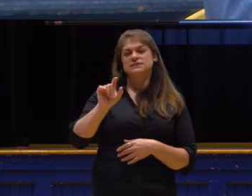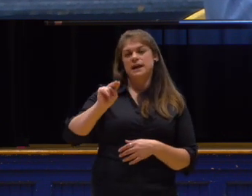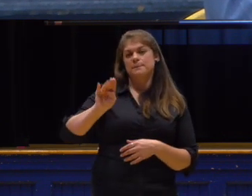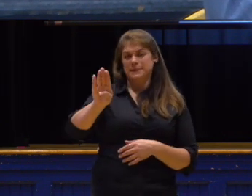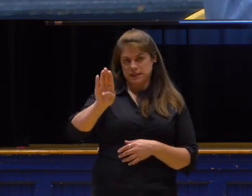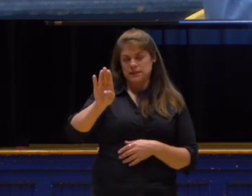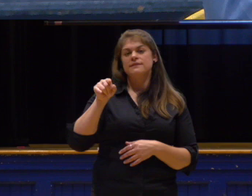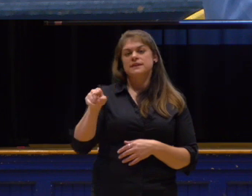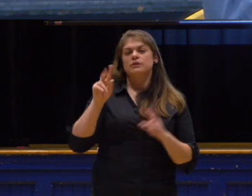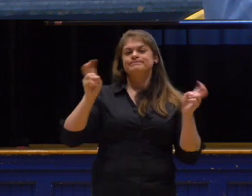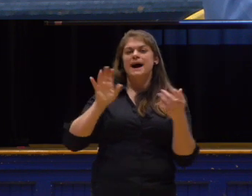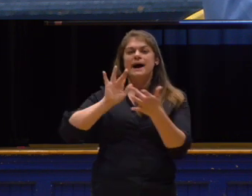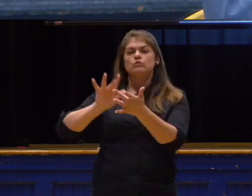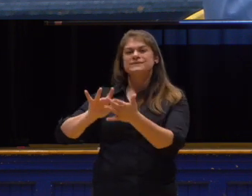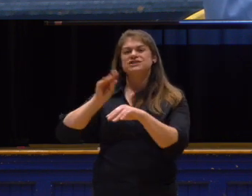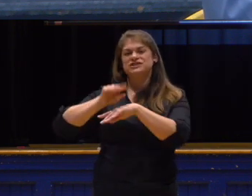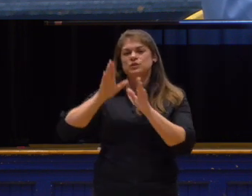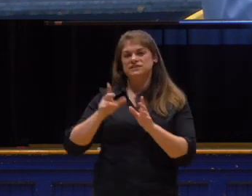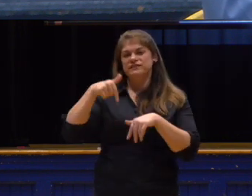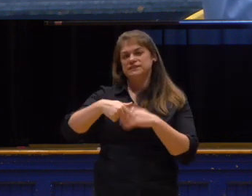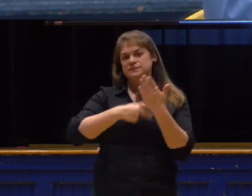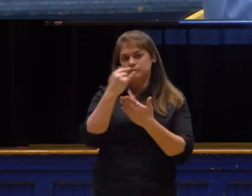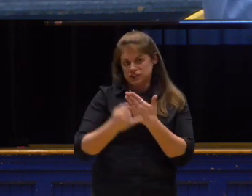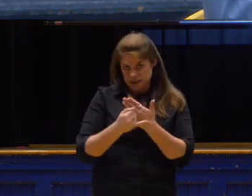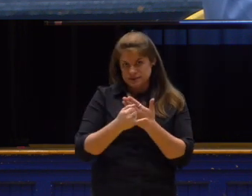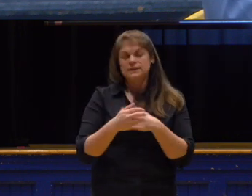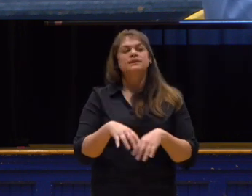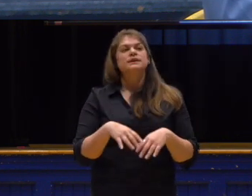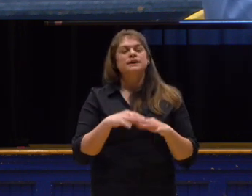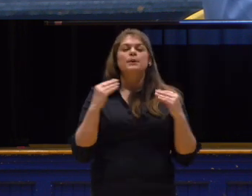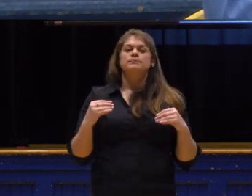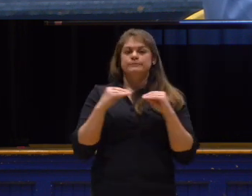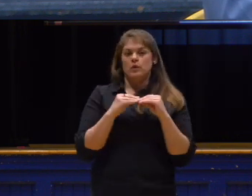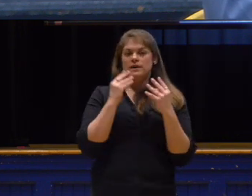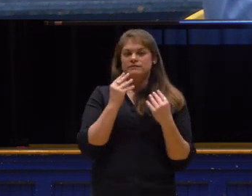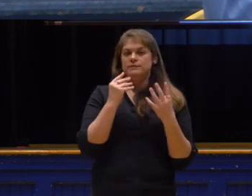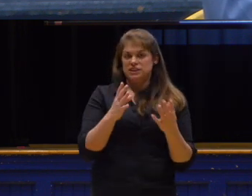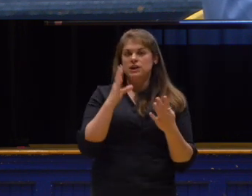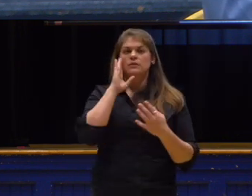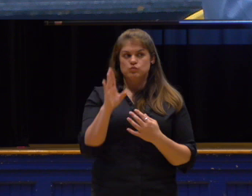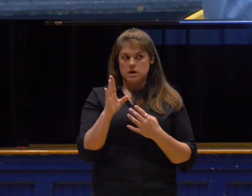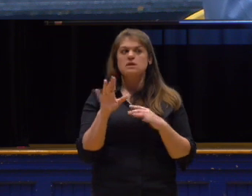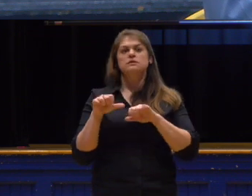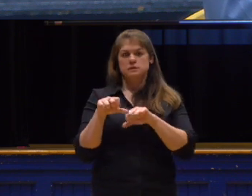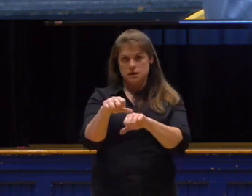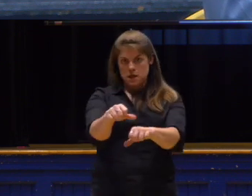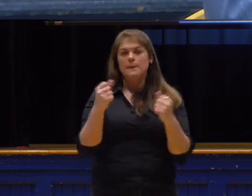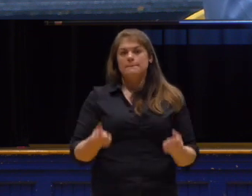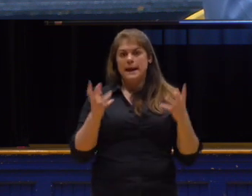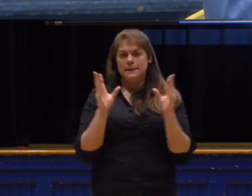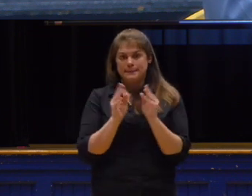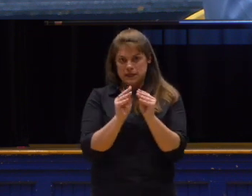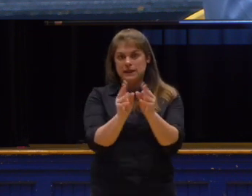the outreach consultant for this project, and additional information, we will probably be having public hearings throughout the course of